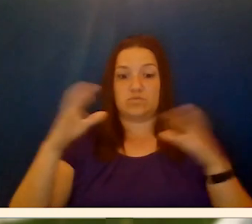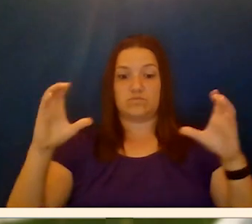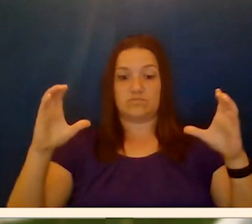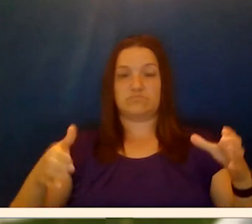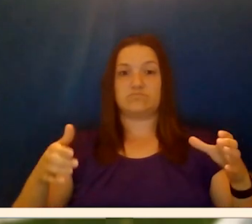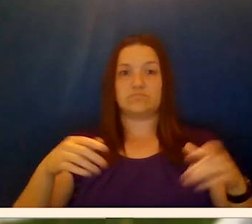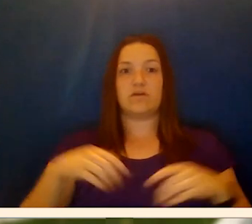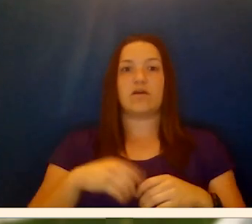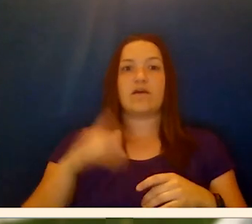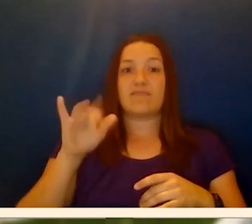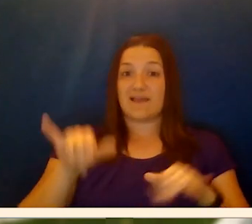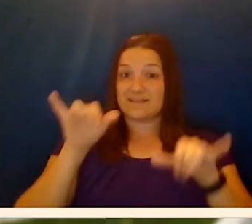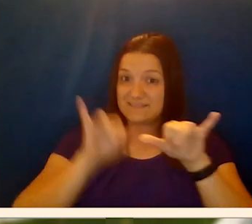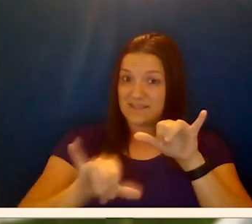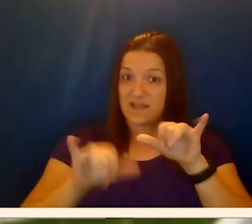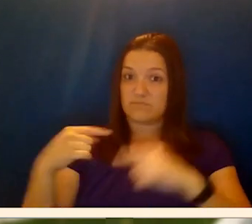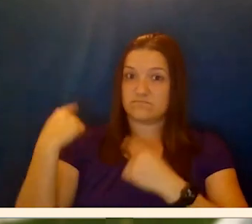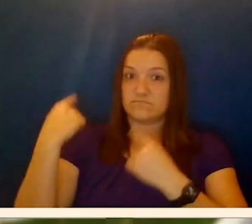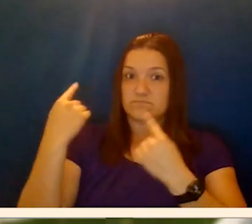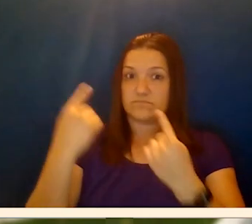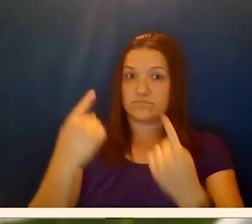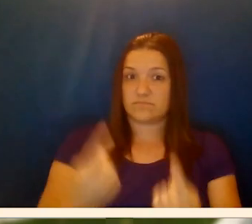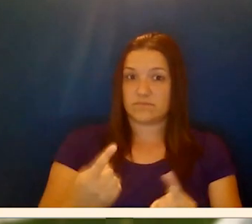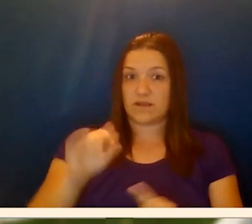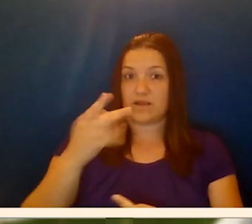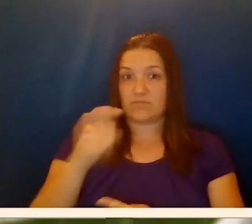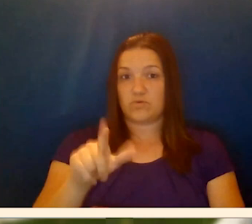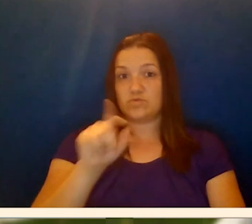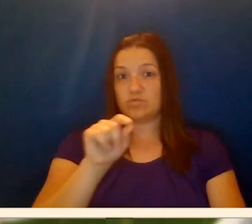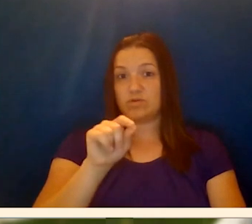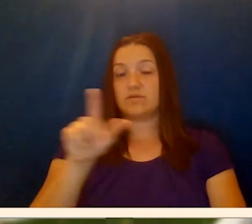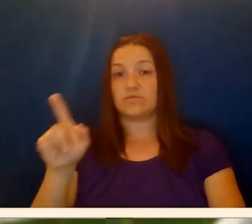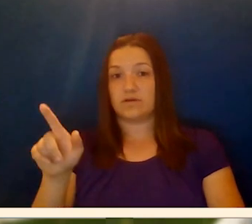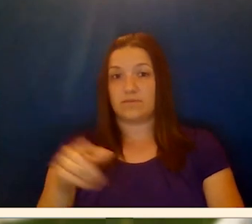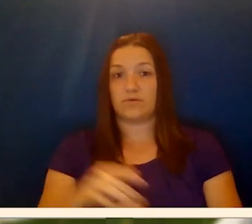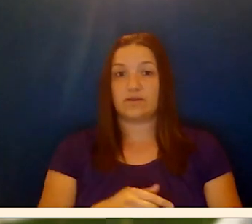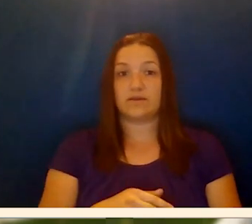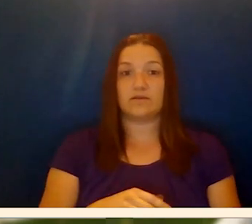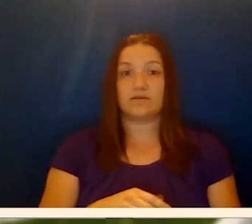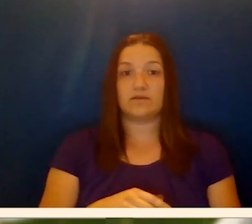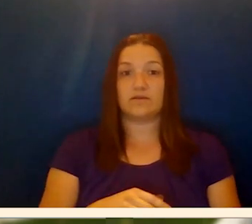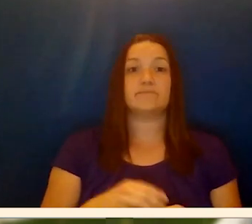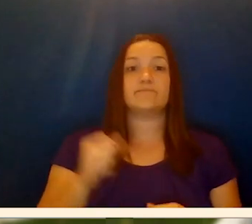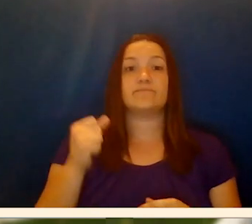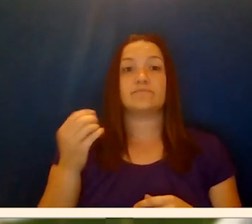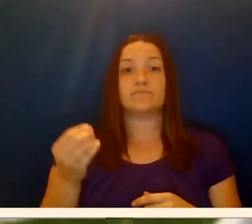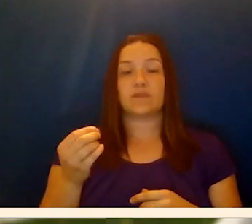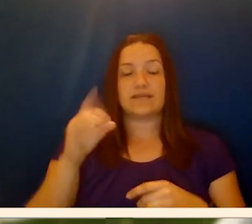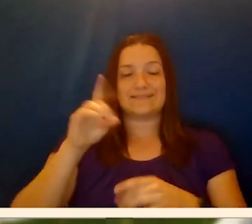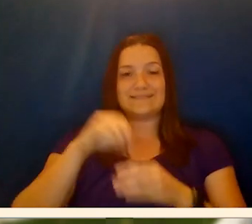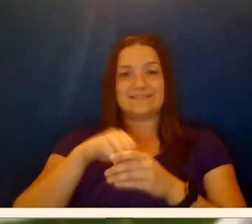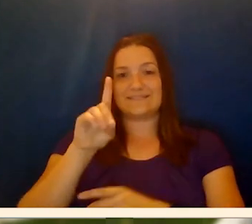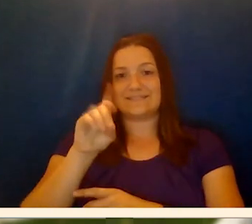actually stayed in place all the way until April of 2021. So technically, in December